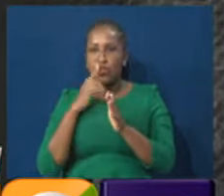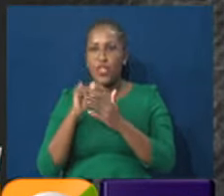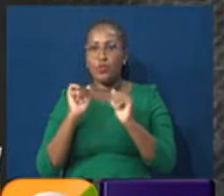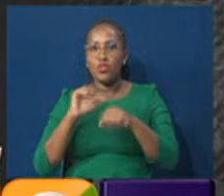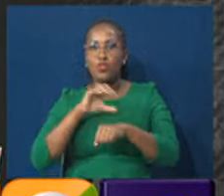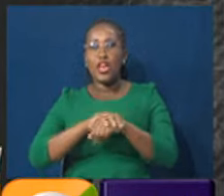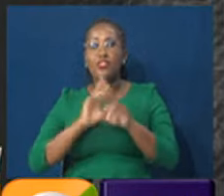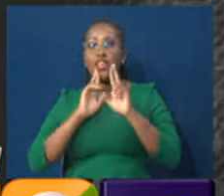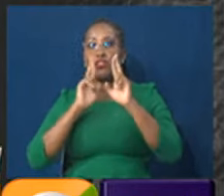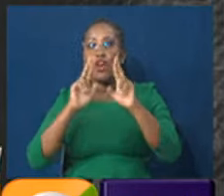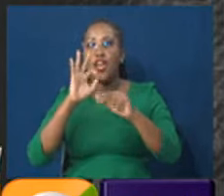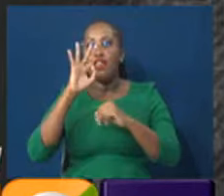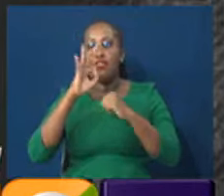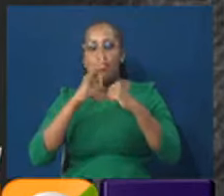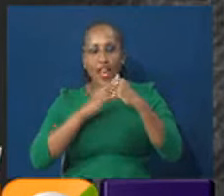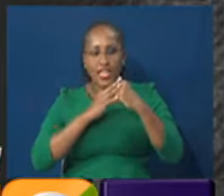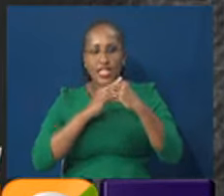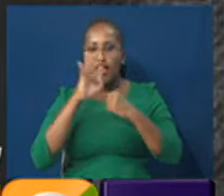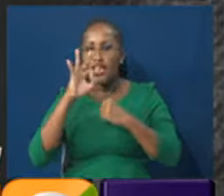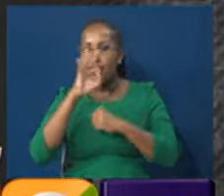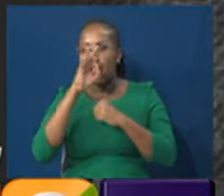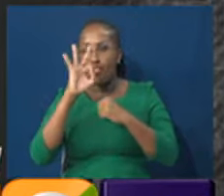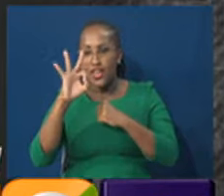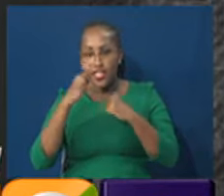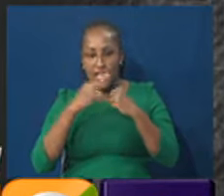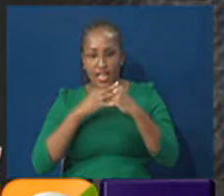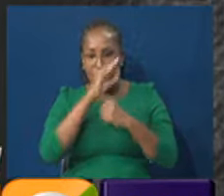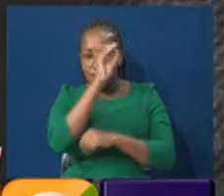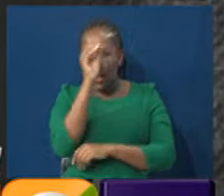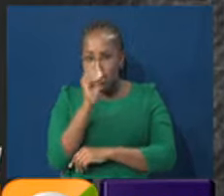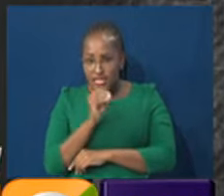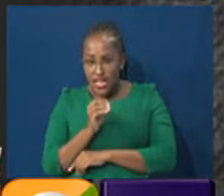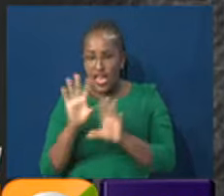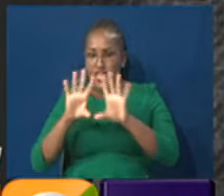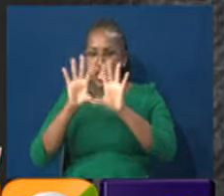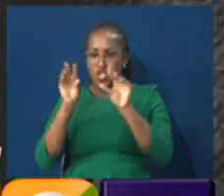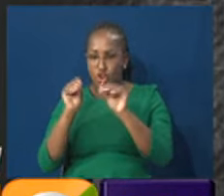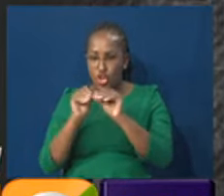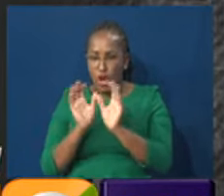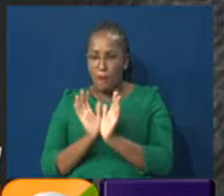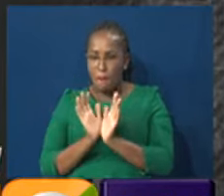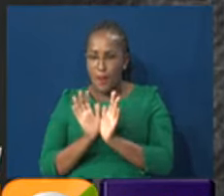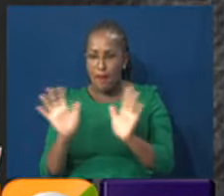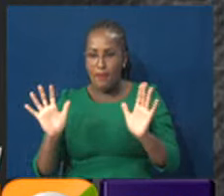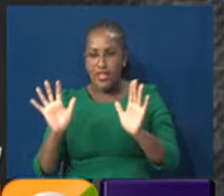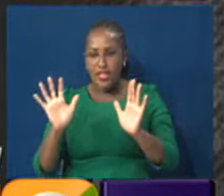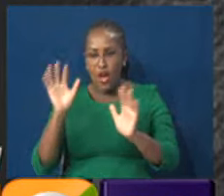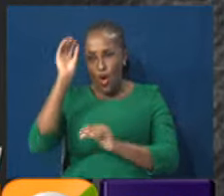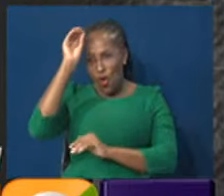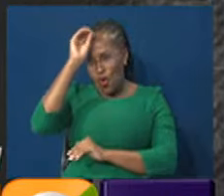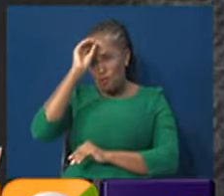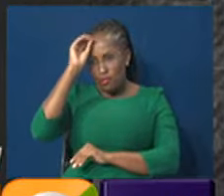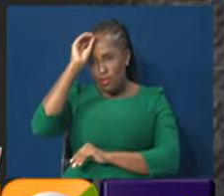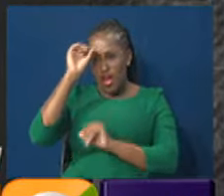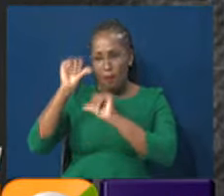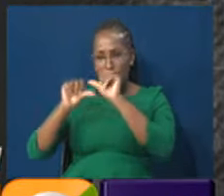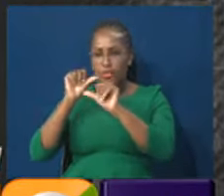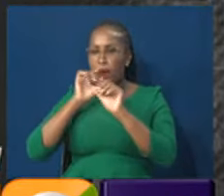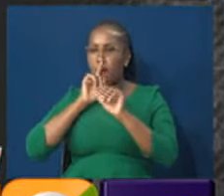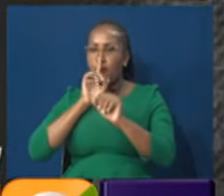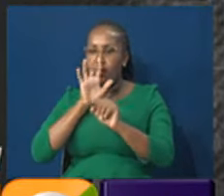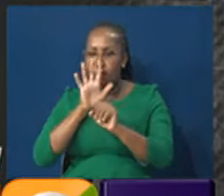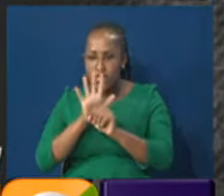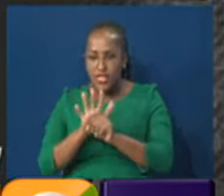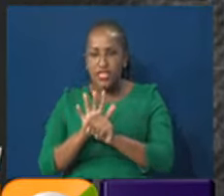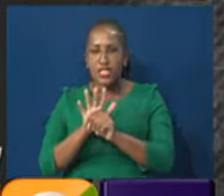was 38%. Again, of the total public's view of the extent to which promises have been